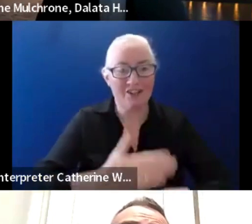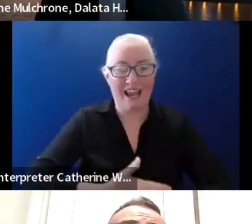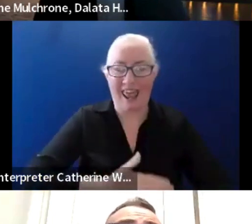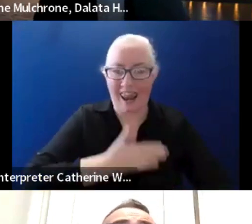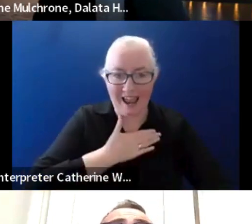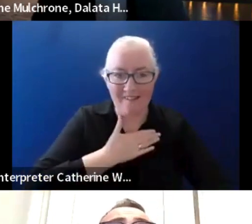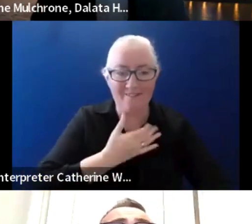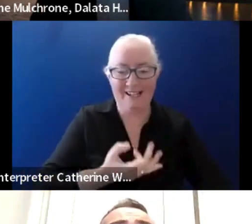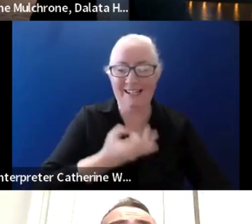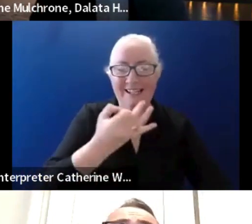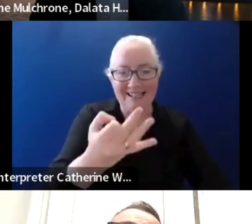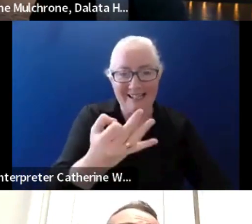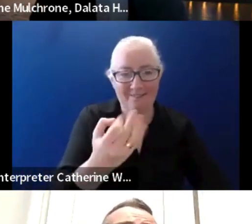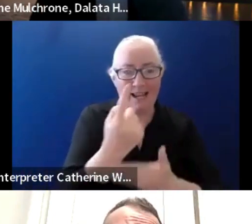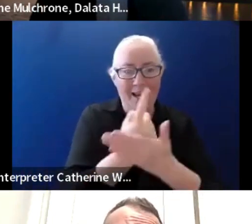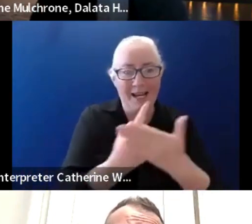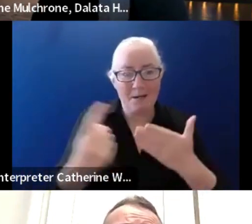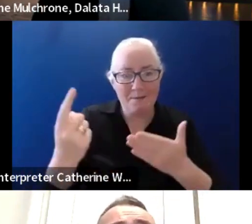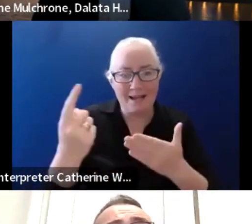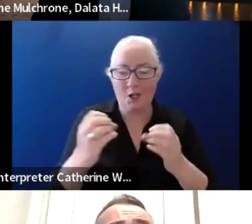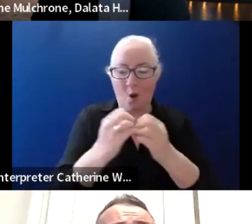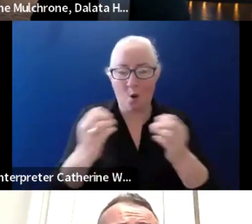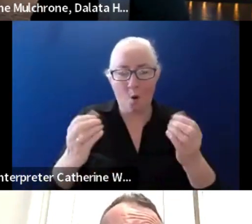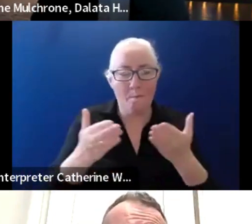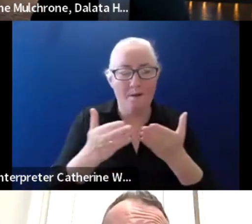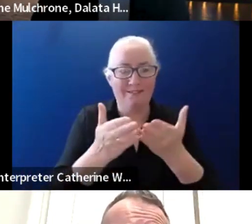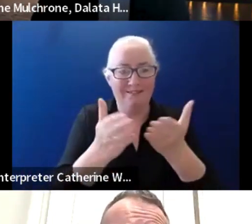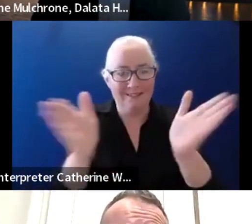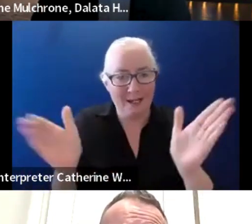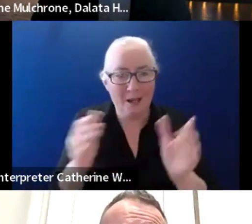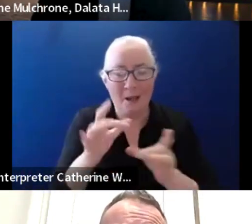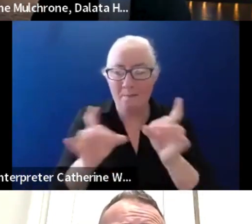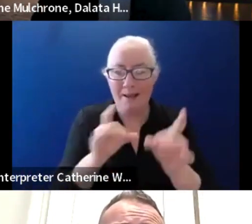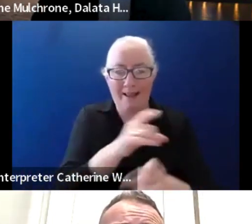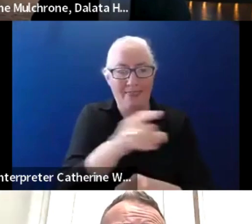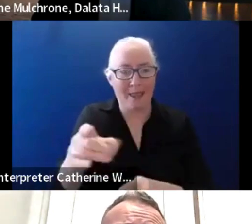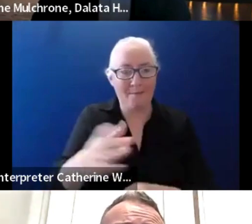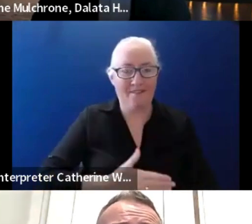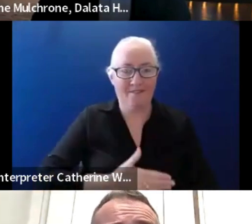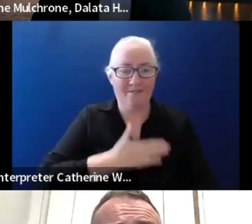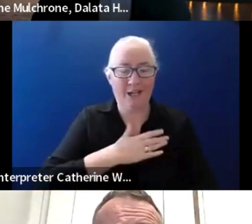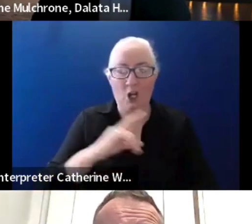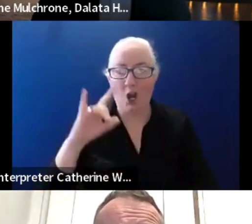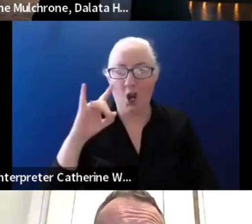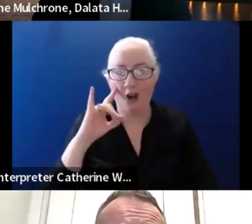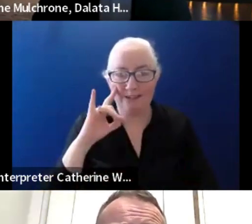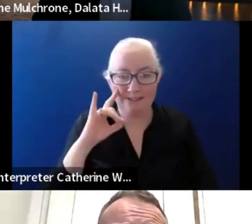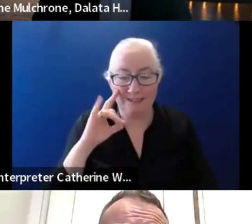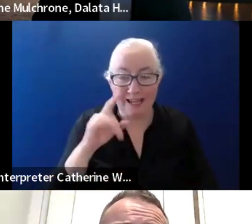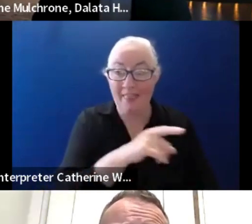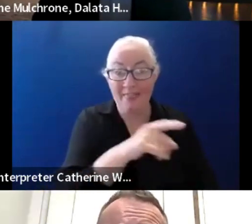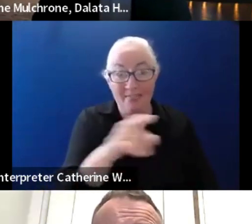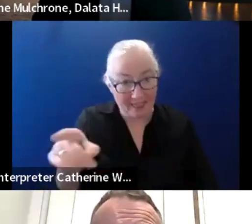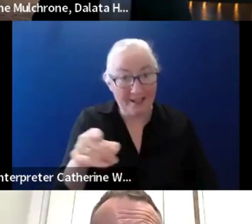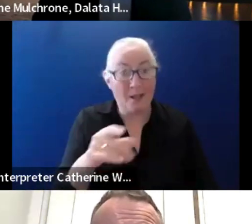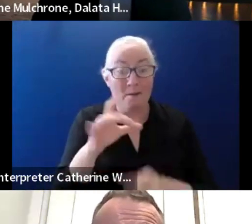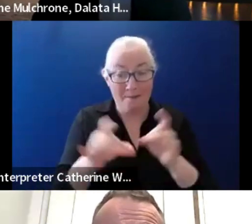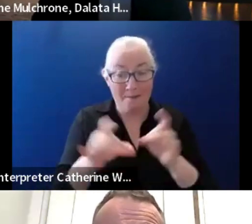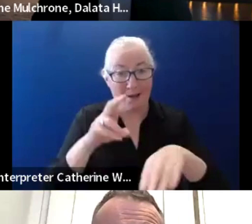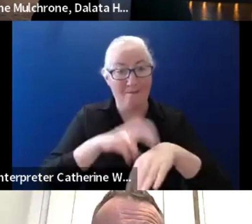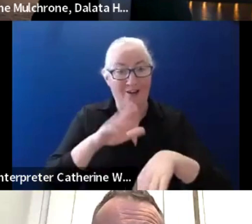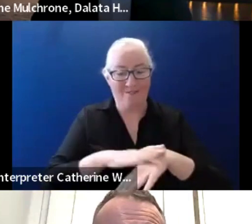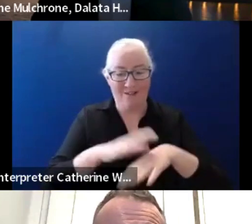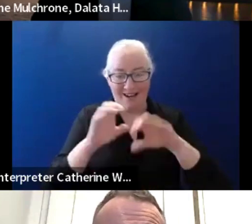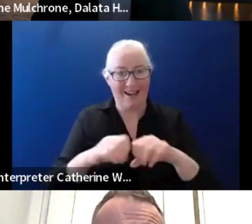them independence. It's about owning it up. It's about listening to them and making them feel heard, because they really do make it better for everyone.